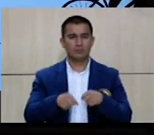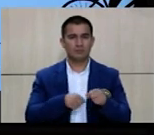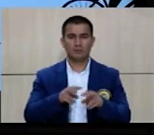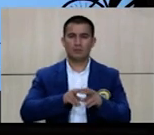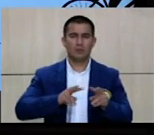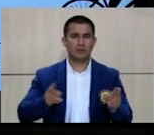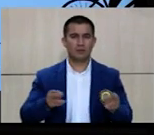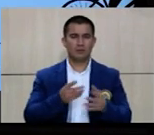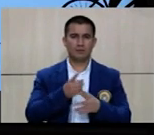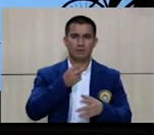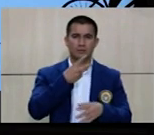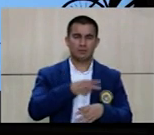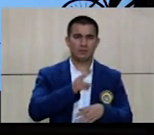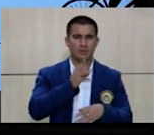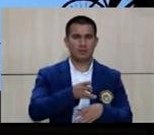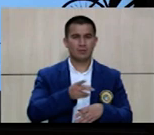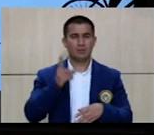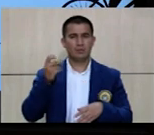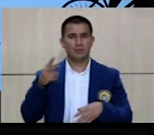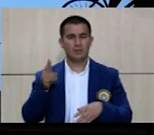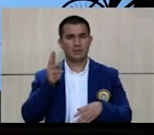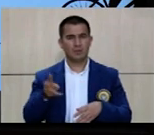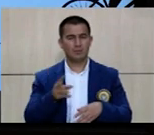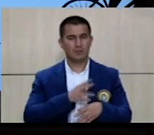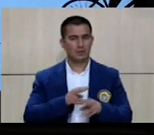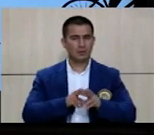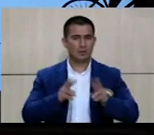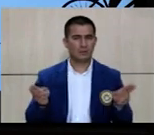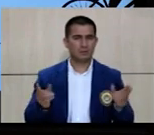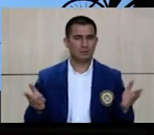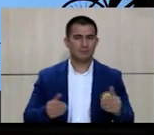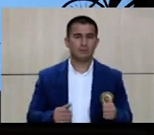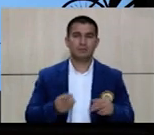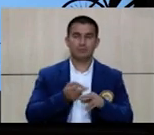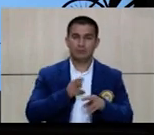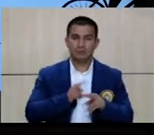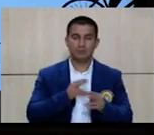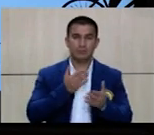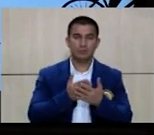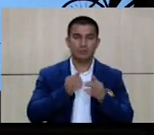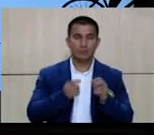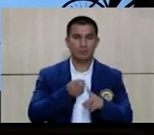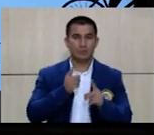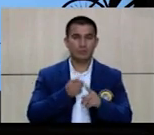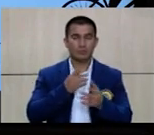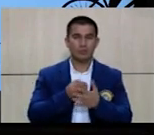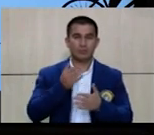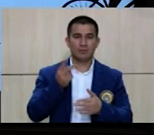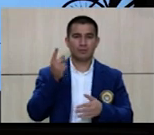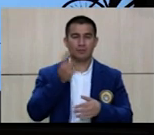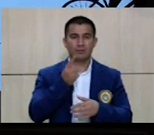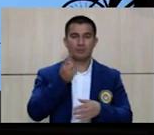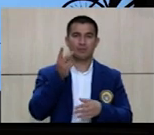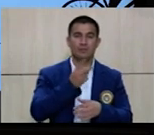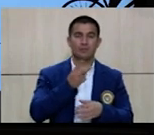xil. 120 km, 120 km. Tezlik esa birinchi velosipedchiniki